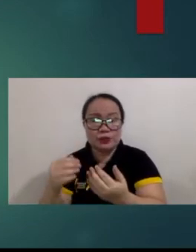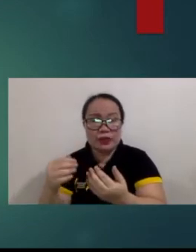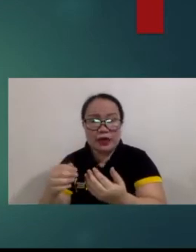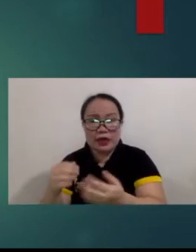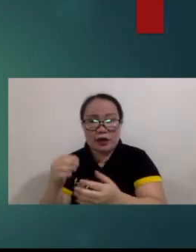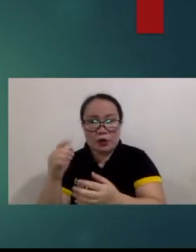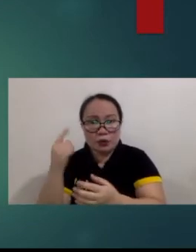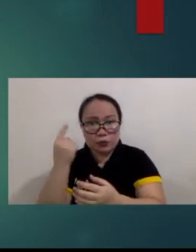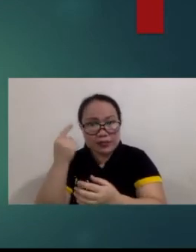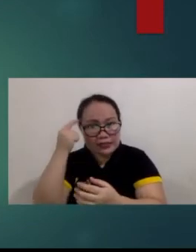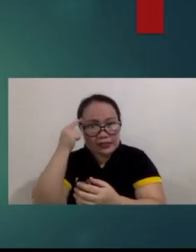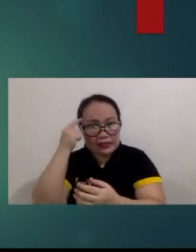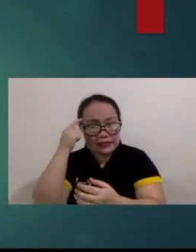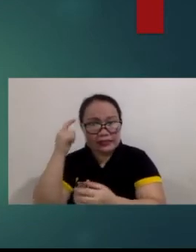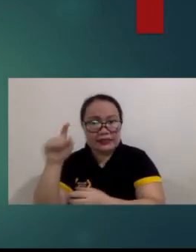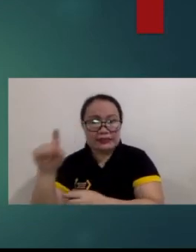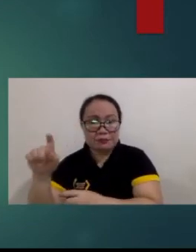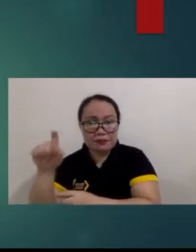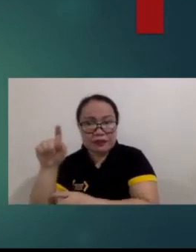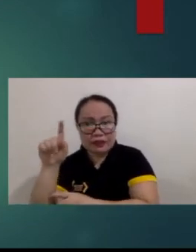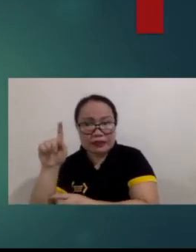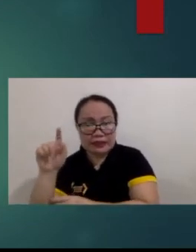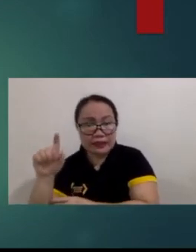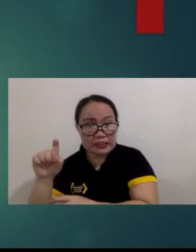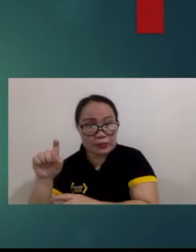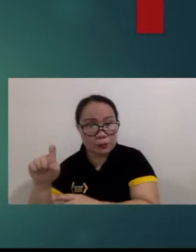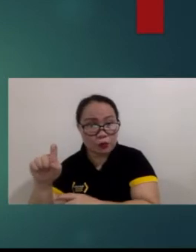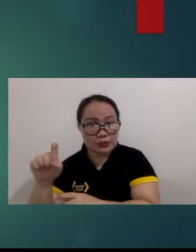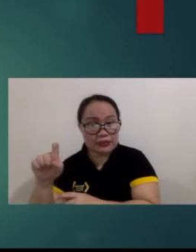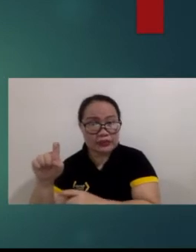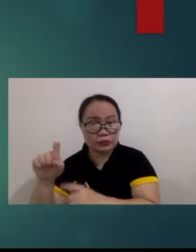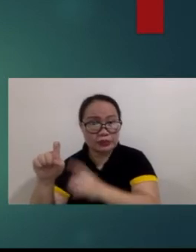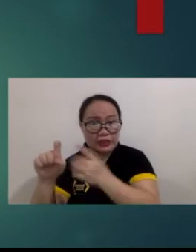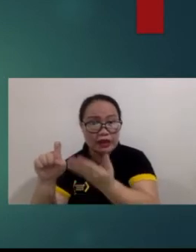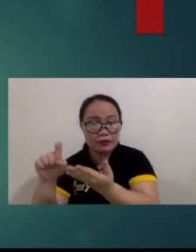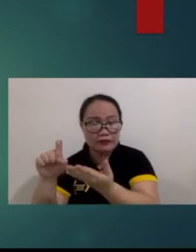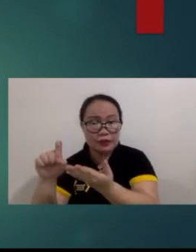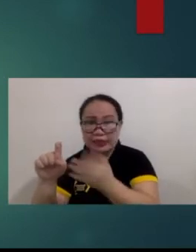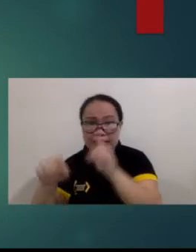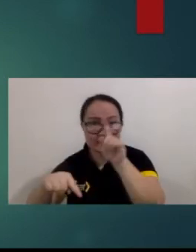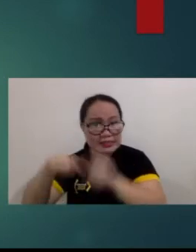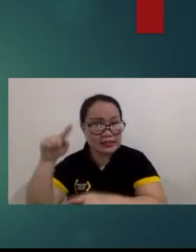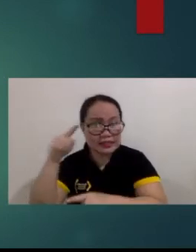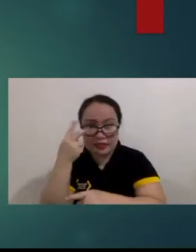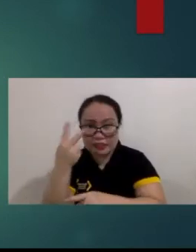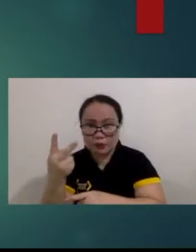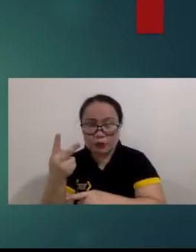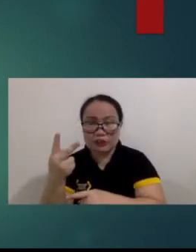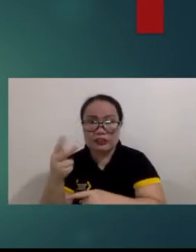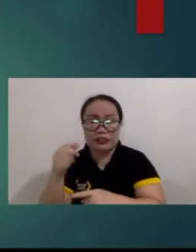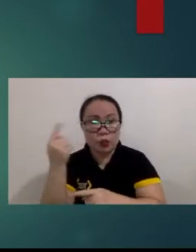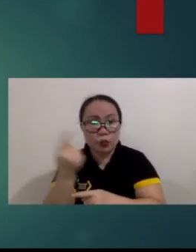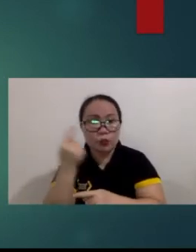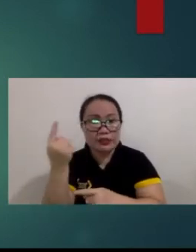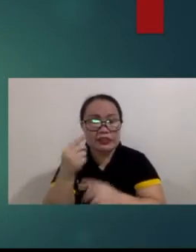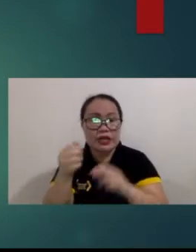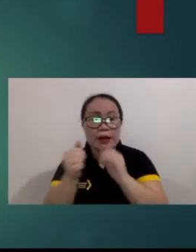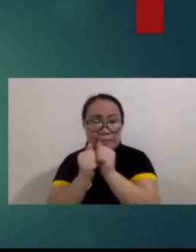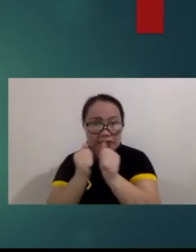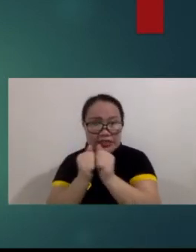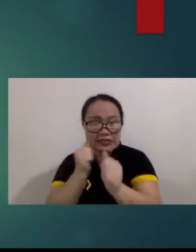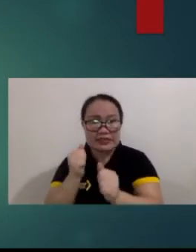to always think that the exponent, if you cannot see the exponent, it